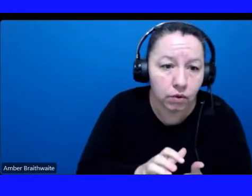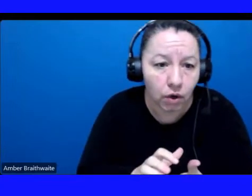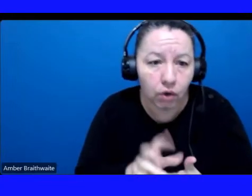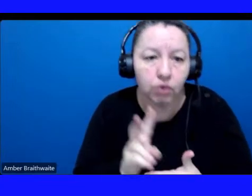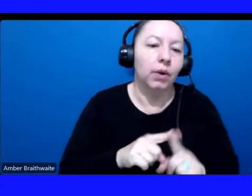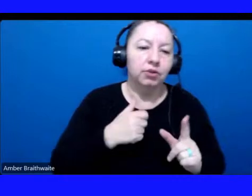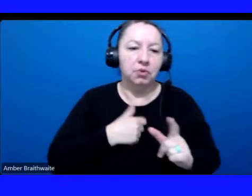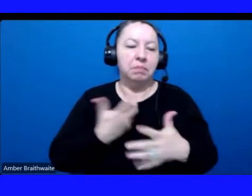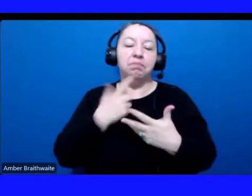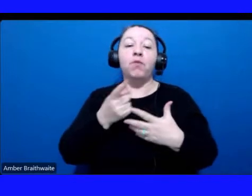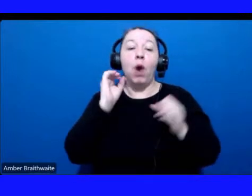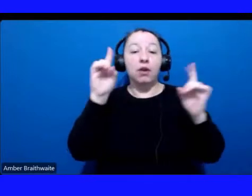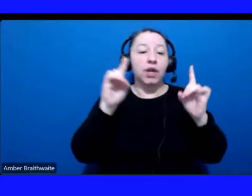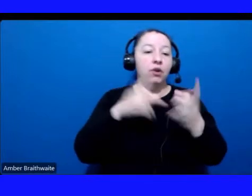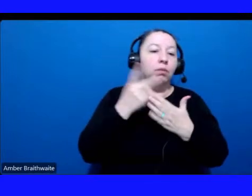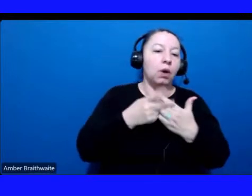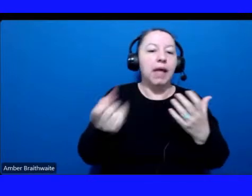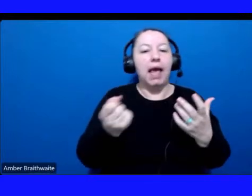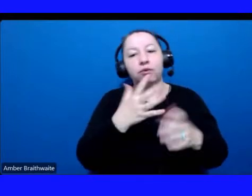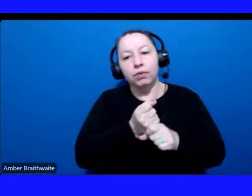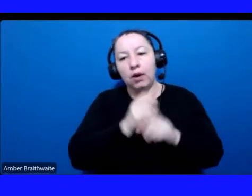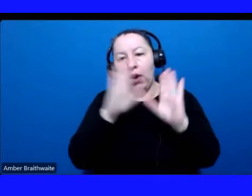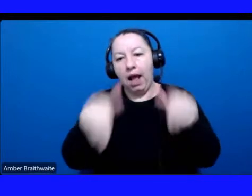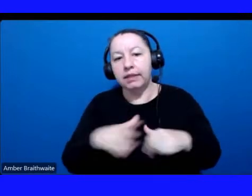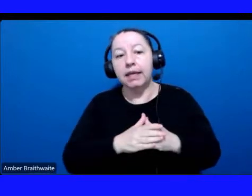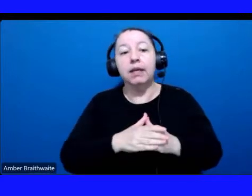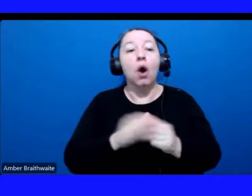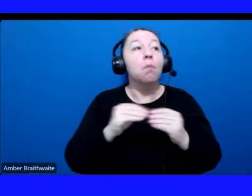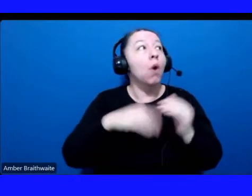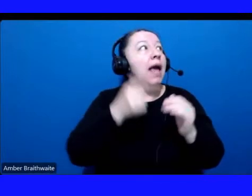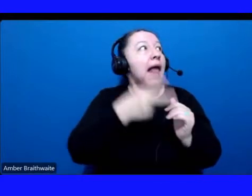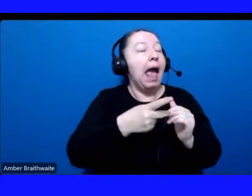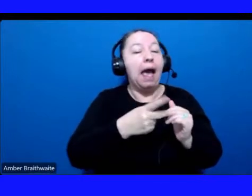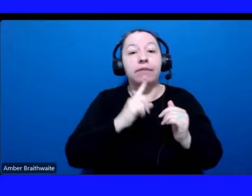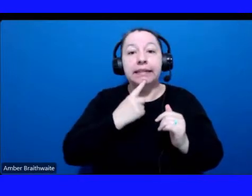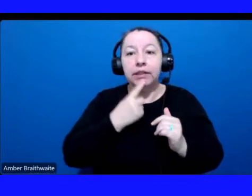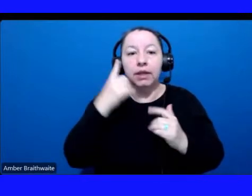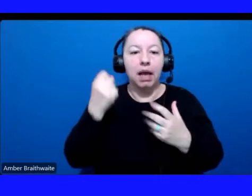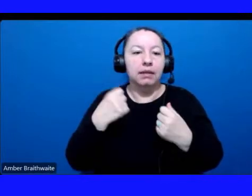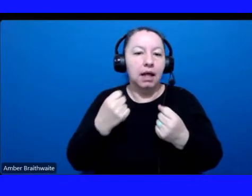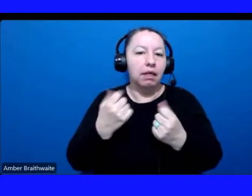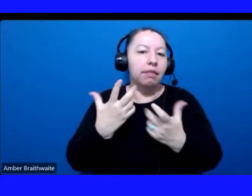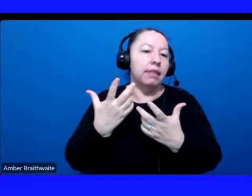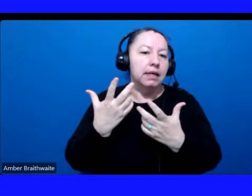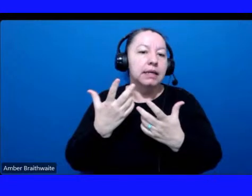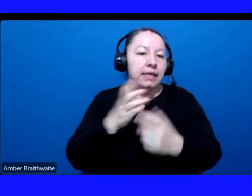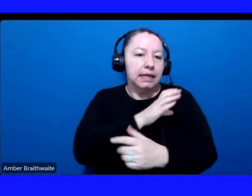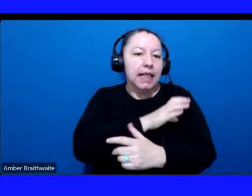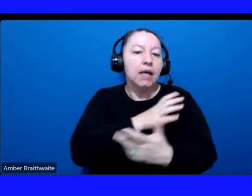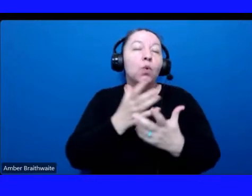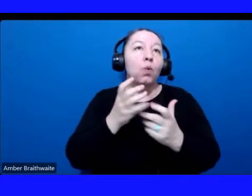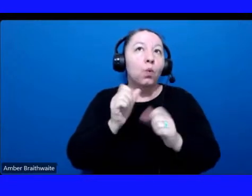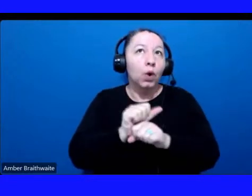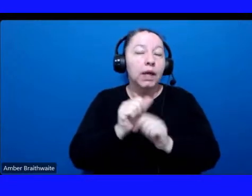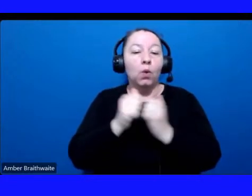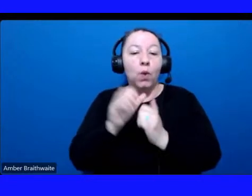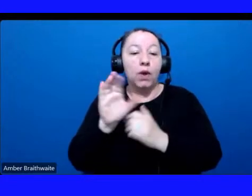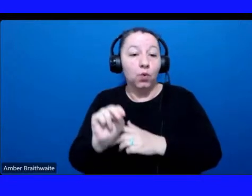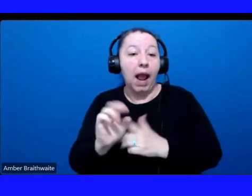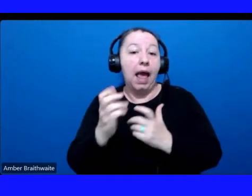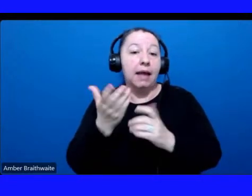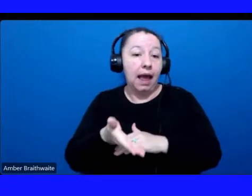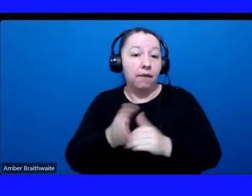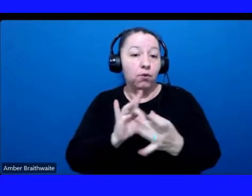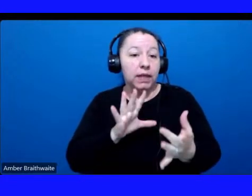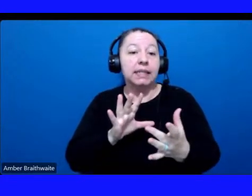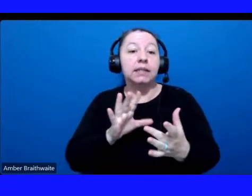outreach clients and confirming connections to care. Finally, the historical budget for the program is listed here, and the award will be